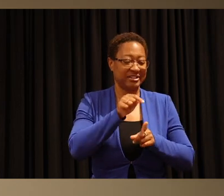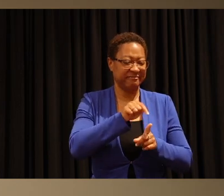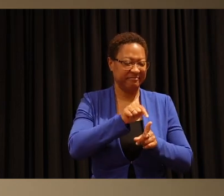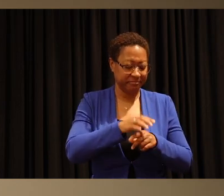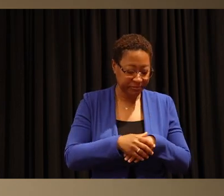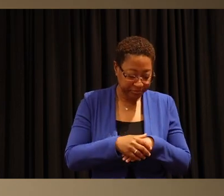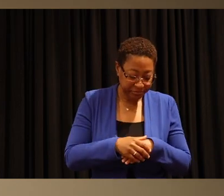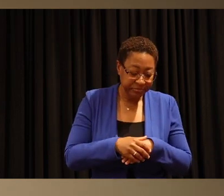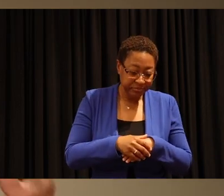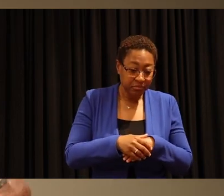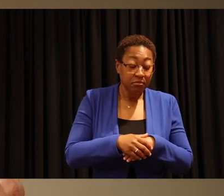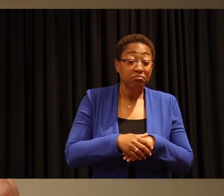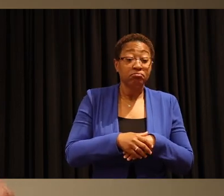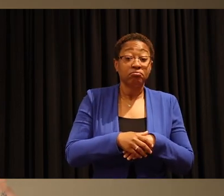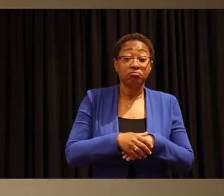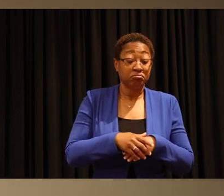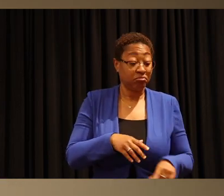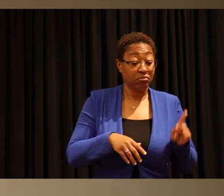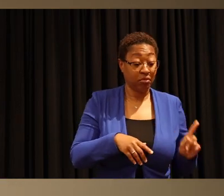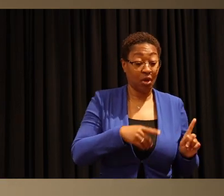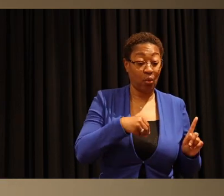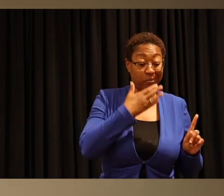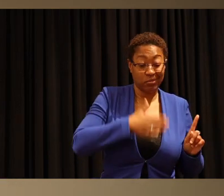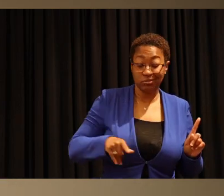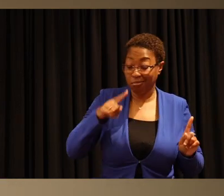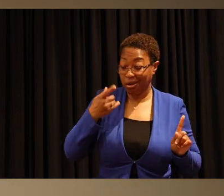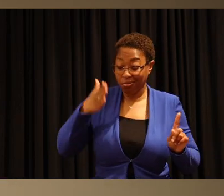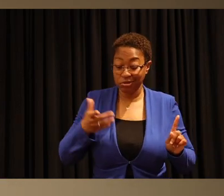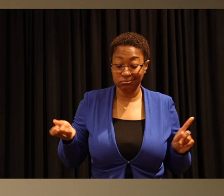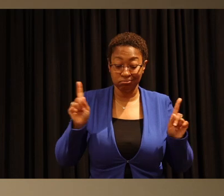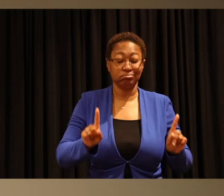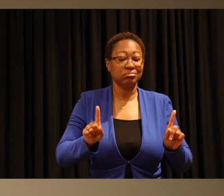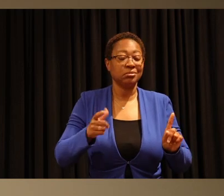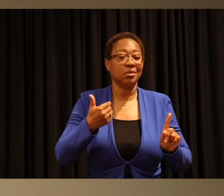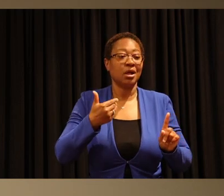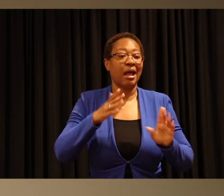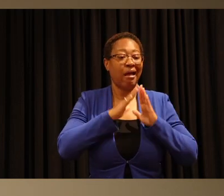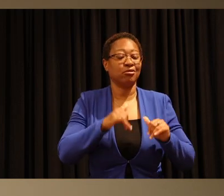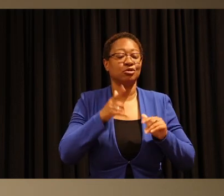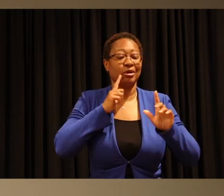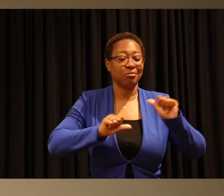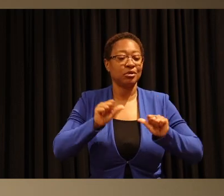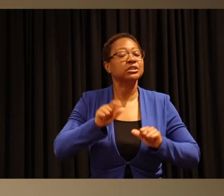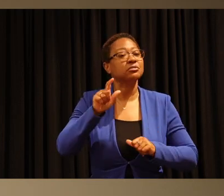we can both get an appraisal, and it can come in a lot, you know, different, something that should be similar.